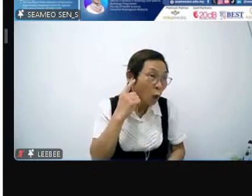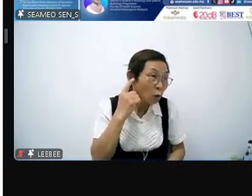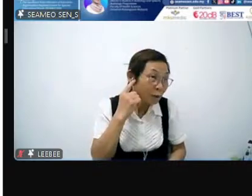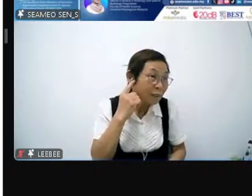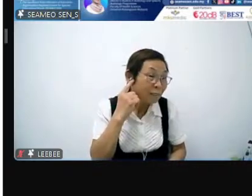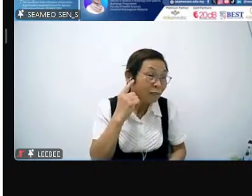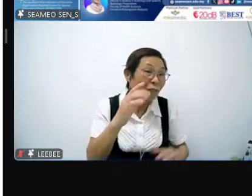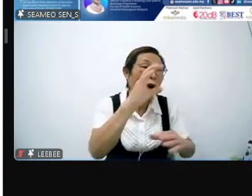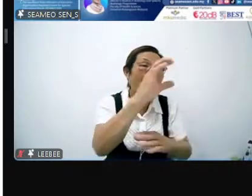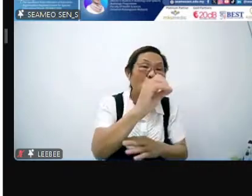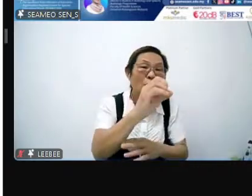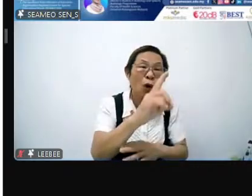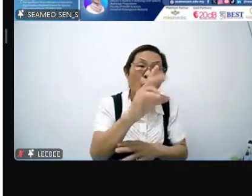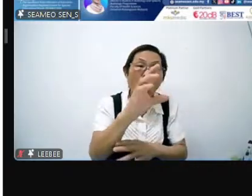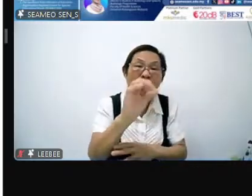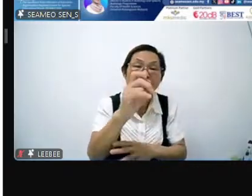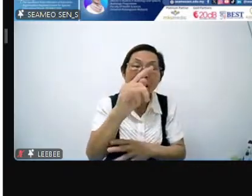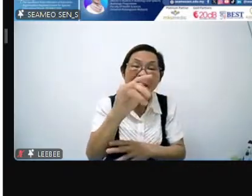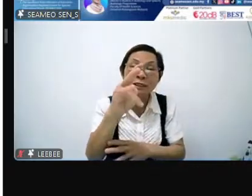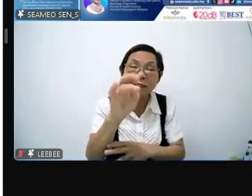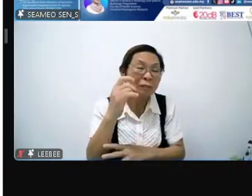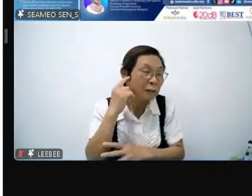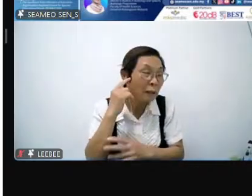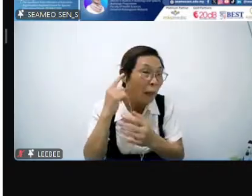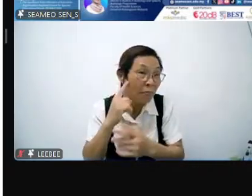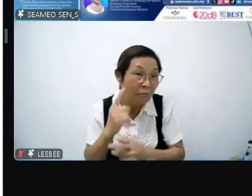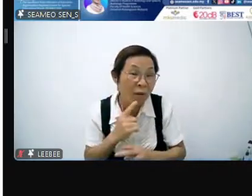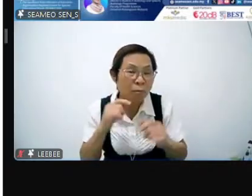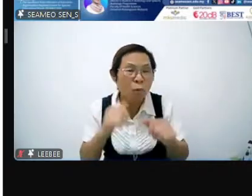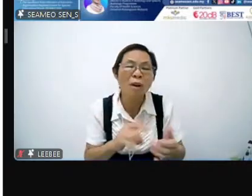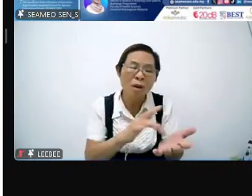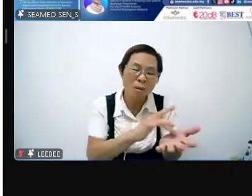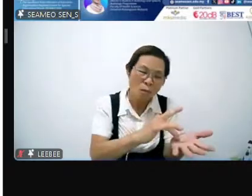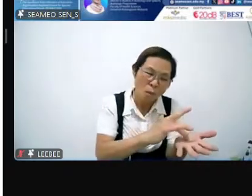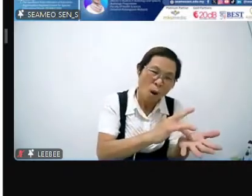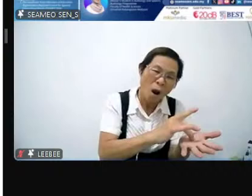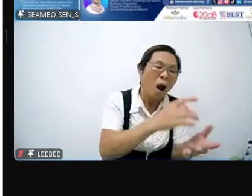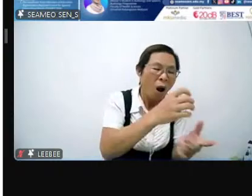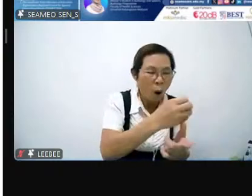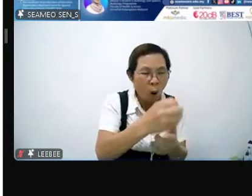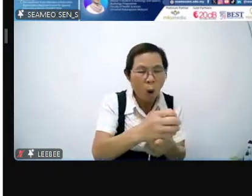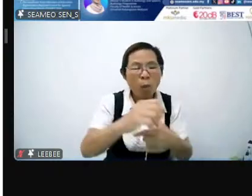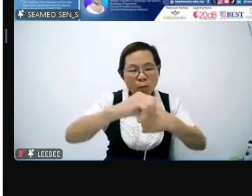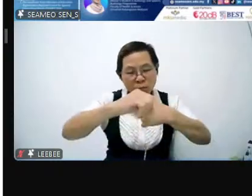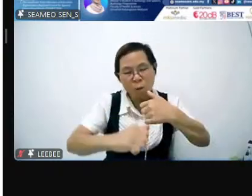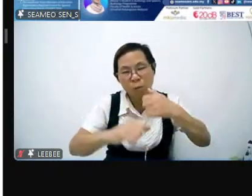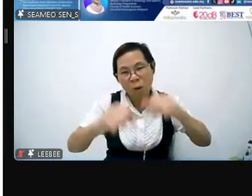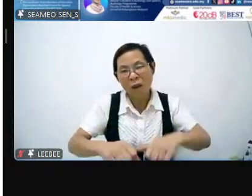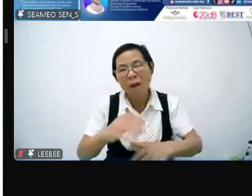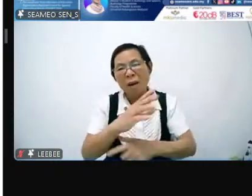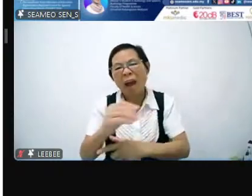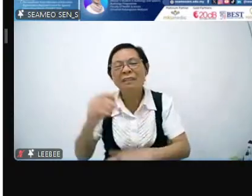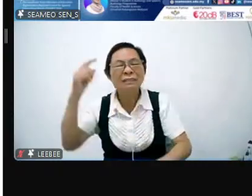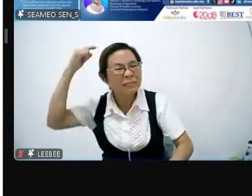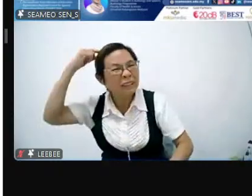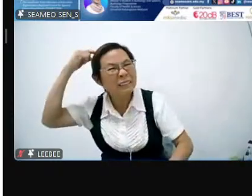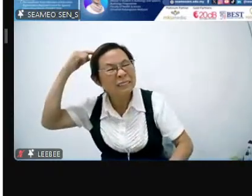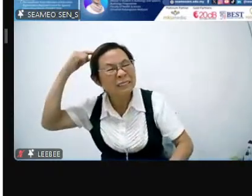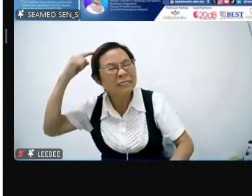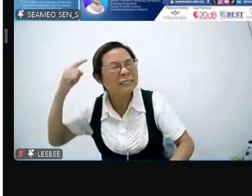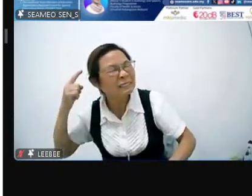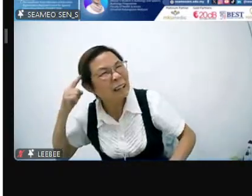medically or surgically, while sensory hearing loss may not be treated that way. They might need